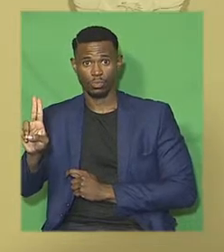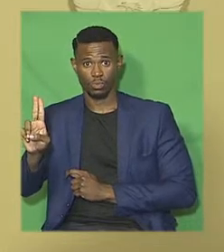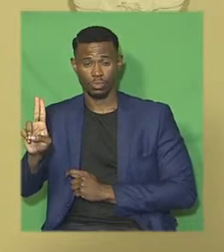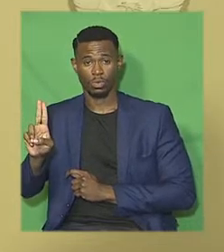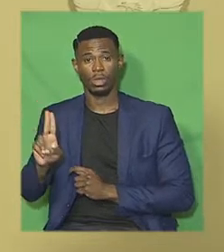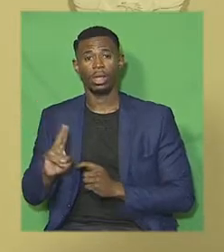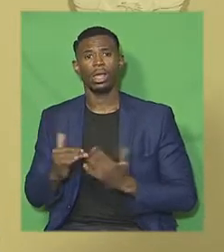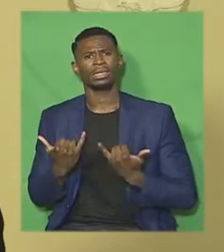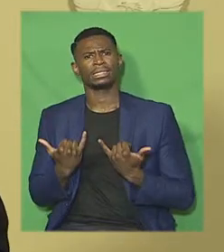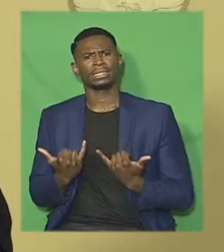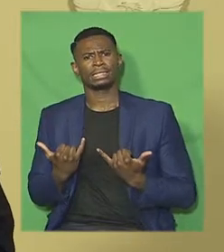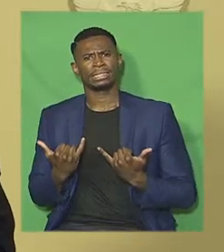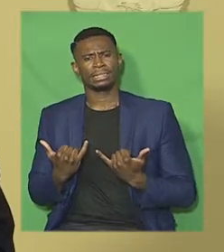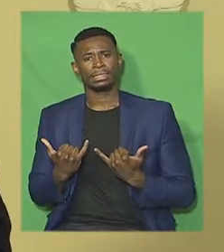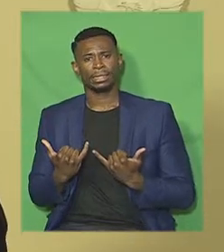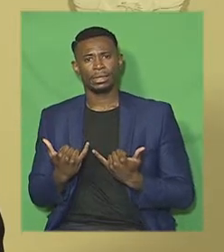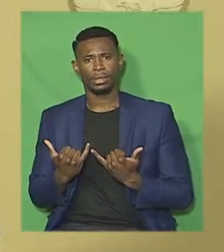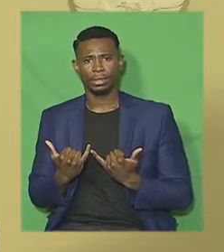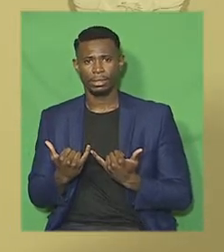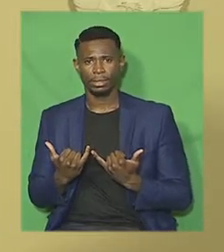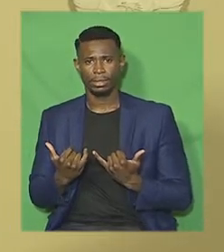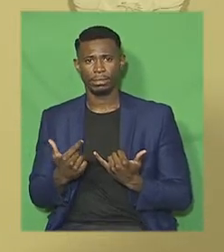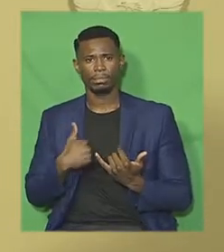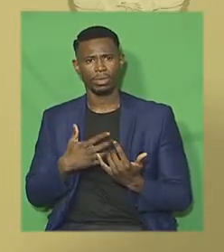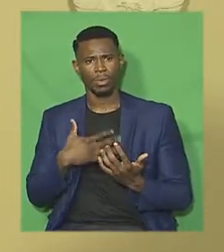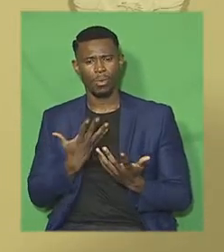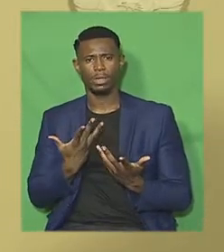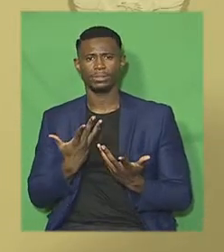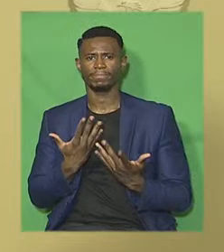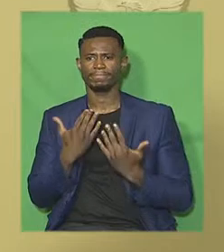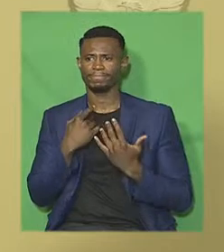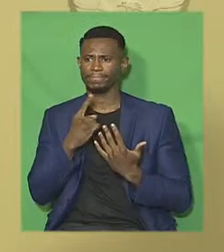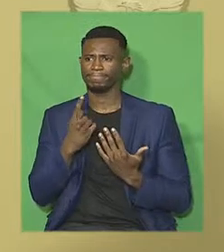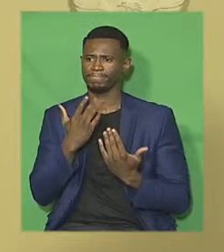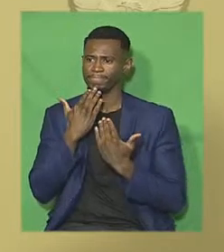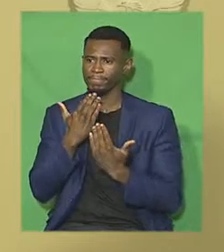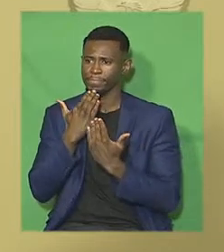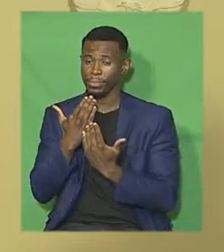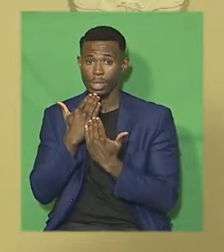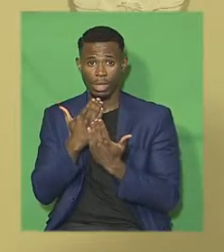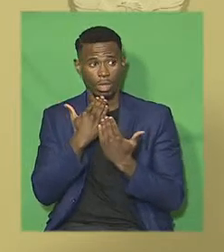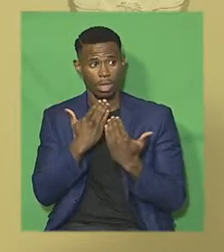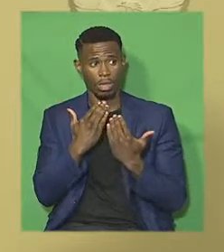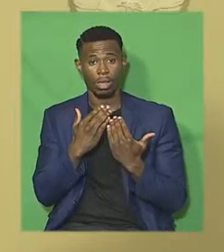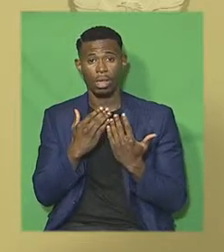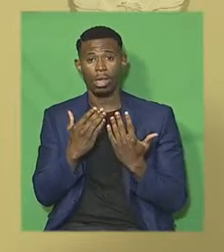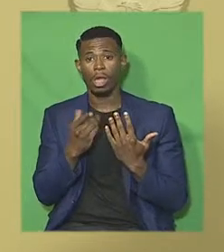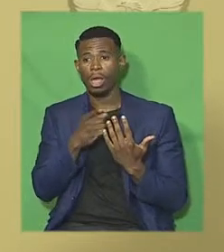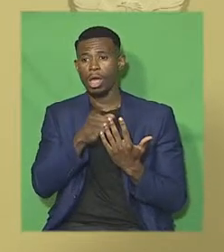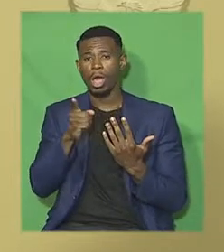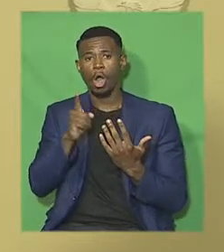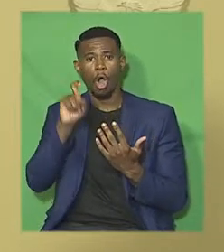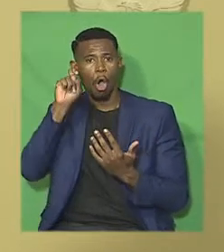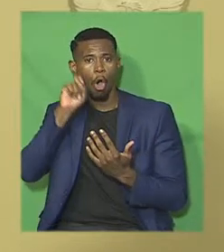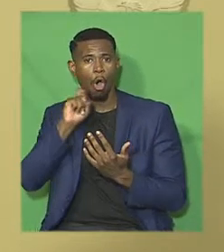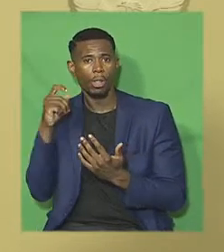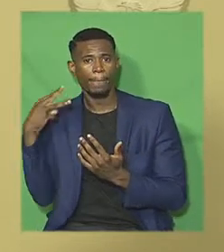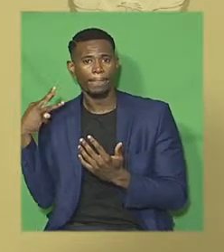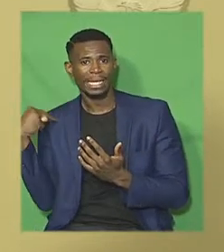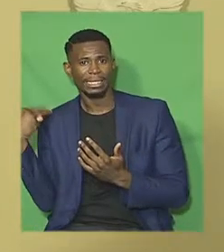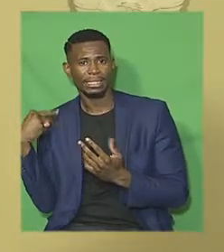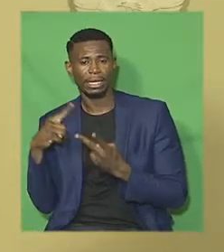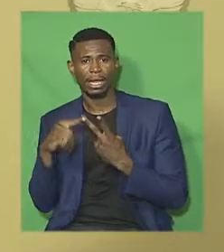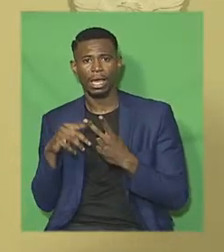I now wish to extend my appreciation to all outgoing ministers and deputy